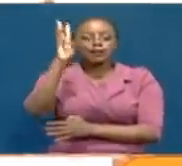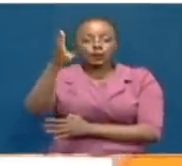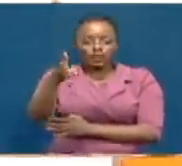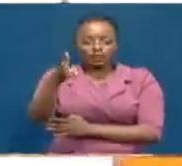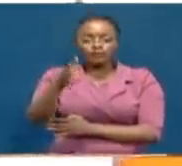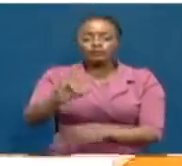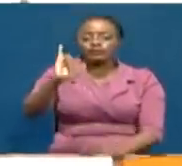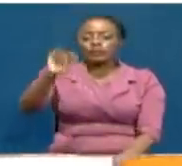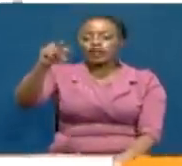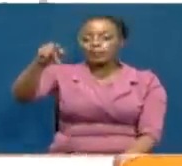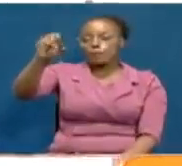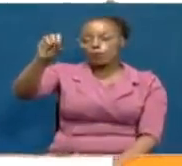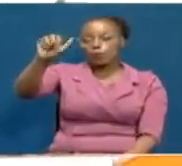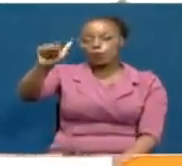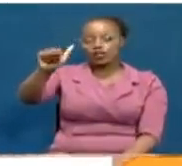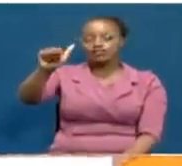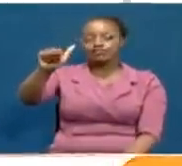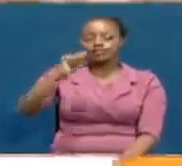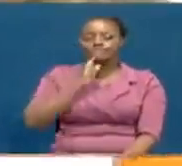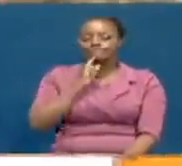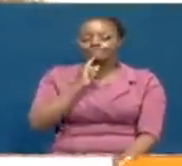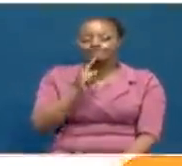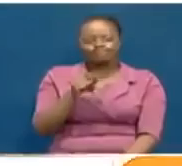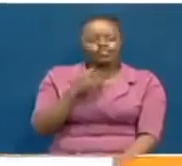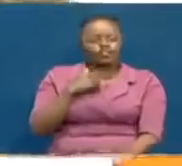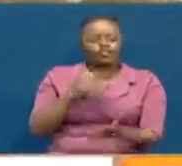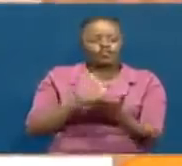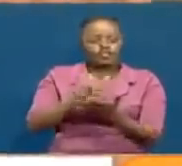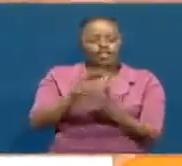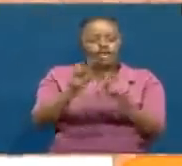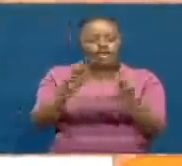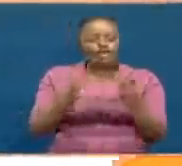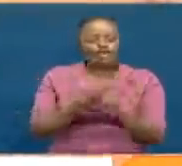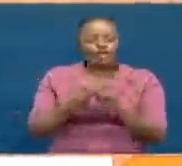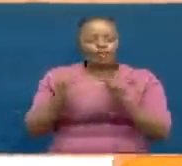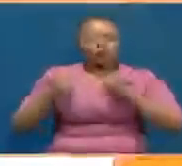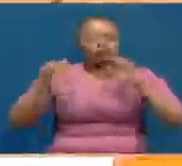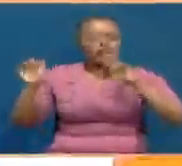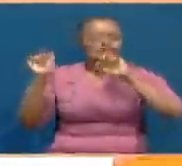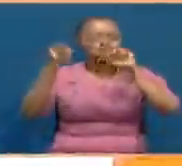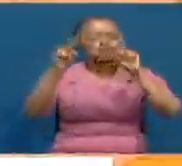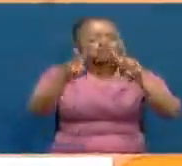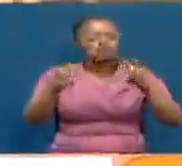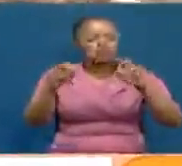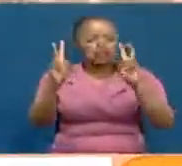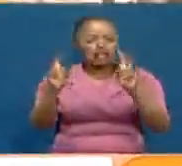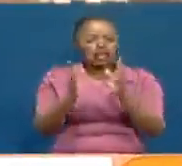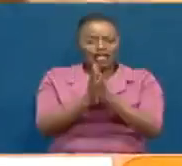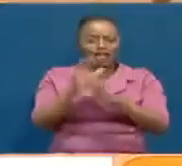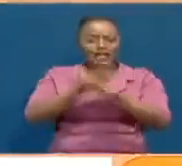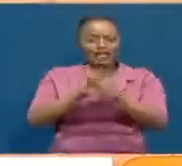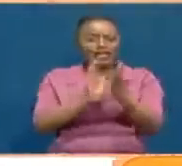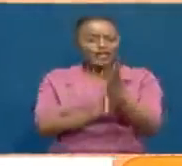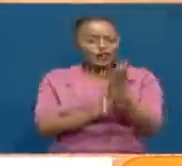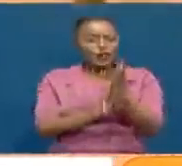The Independent Policing Oversight Authority, IPOA, has also dispatched a team of officers to investigate the matter and draw